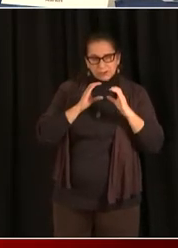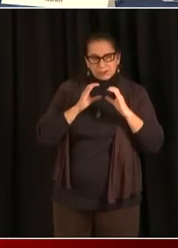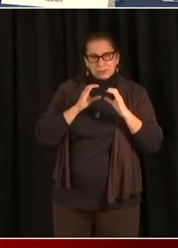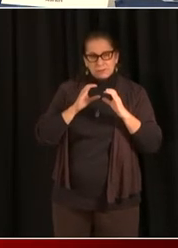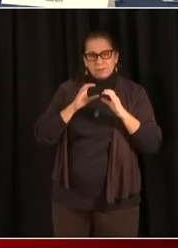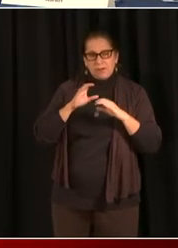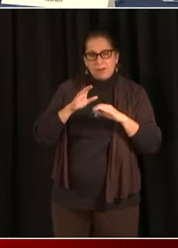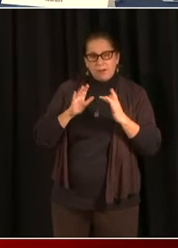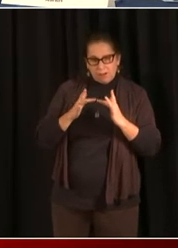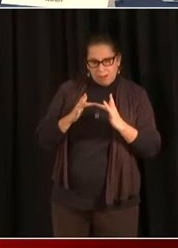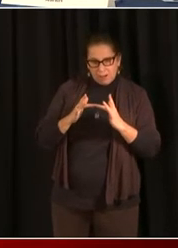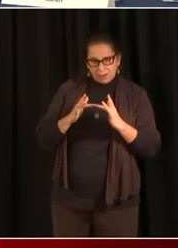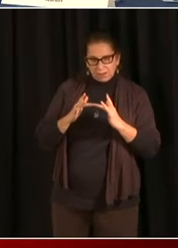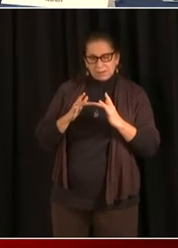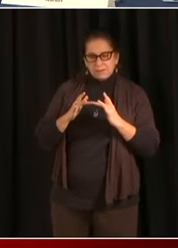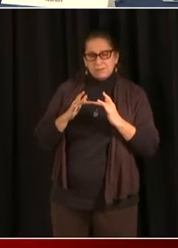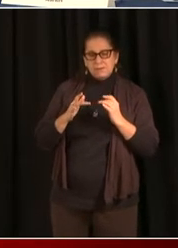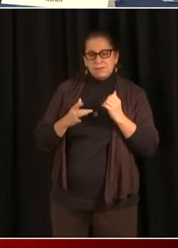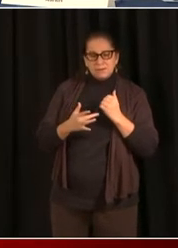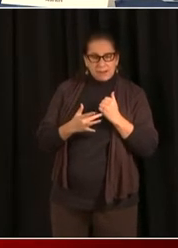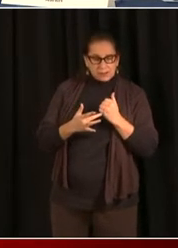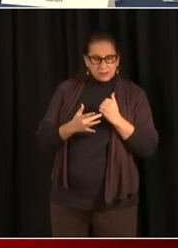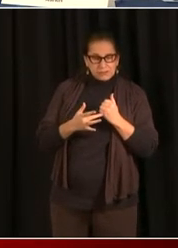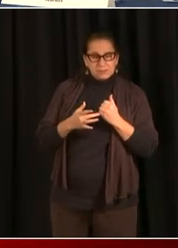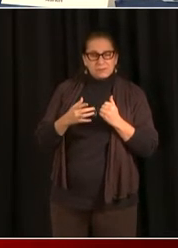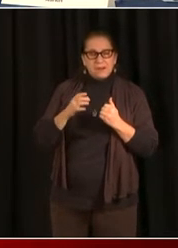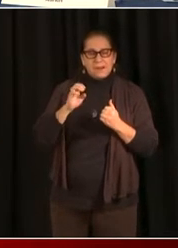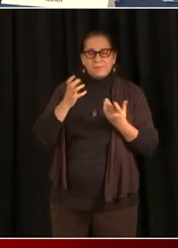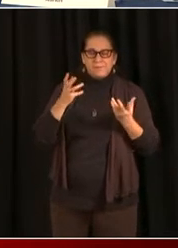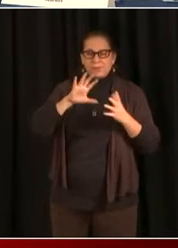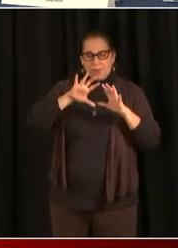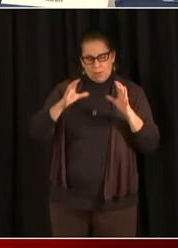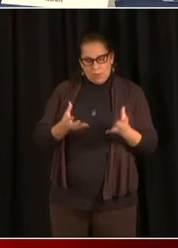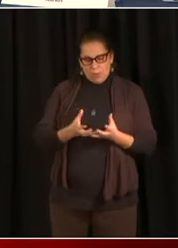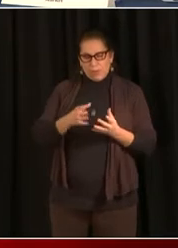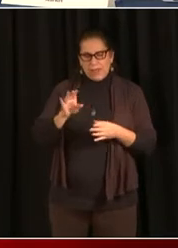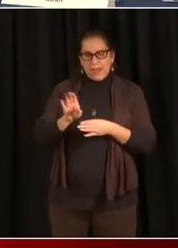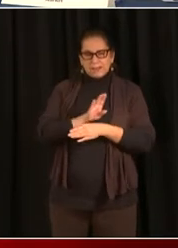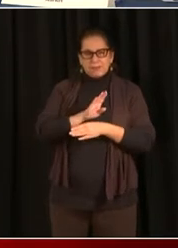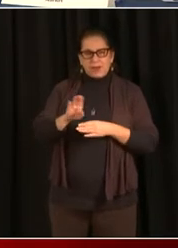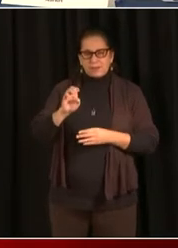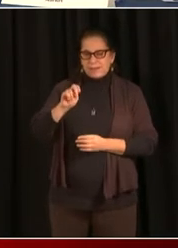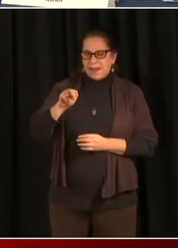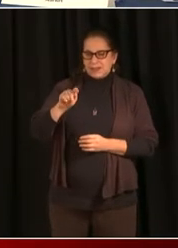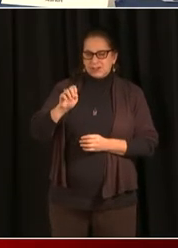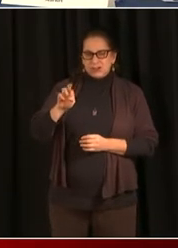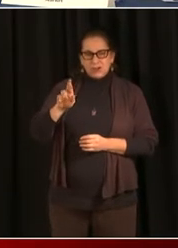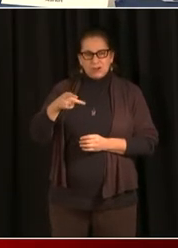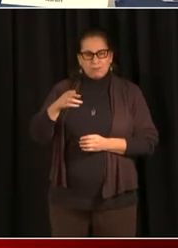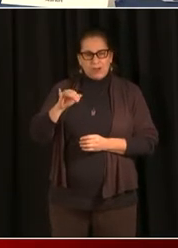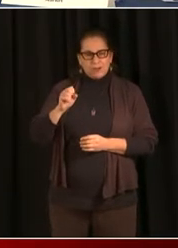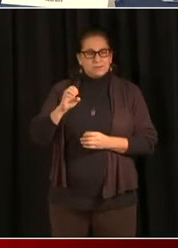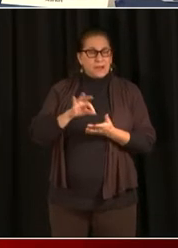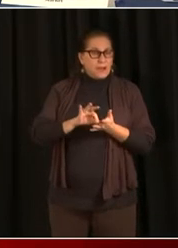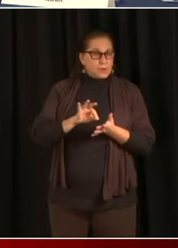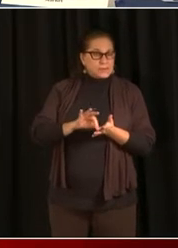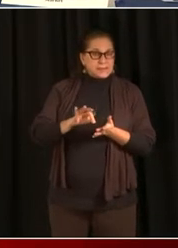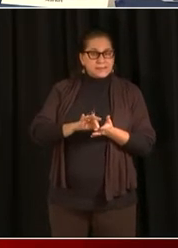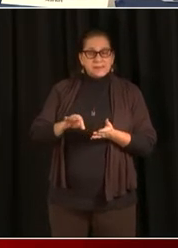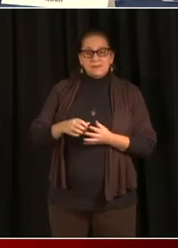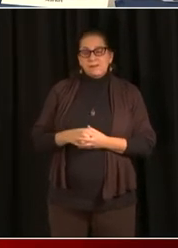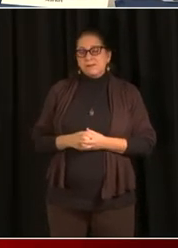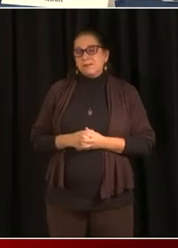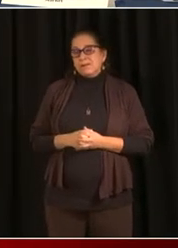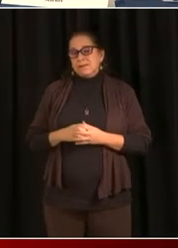that we focused a lot of our time on, and I think is critically important, is really relevant to what we're talking about today,